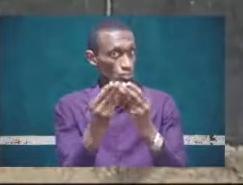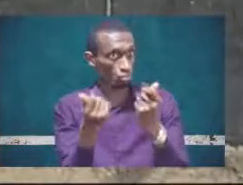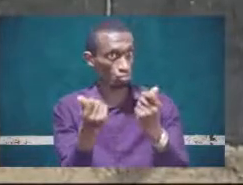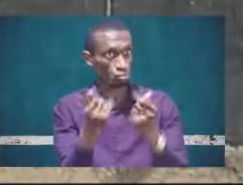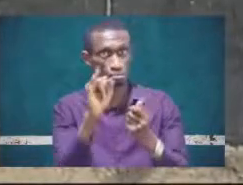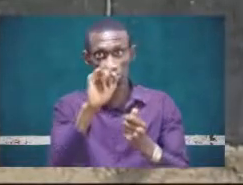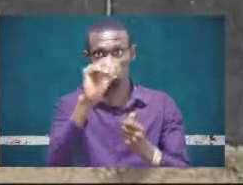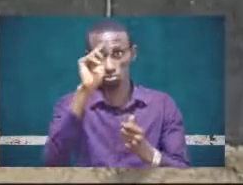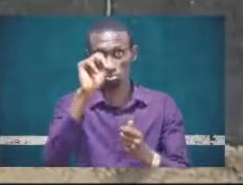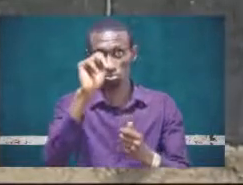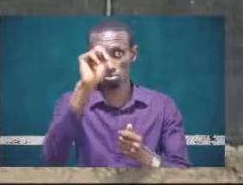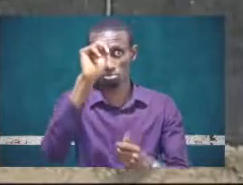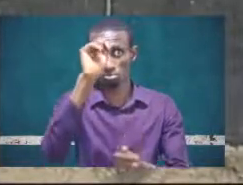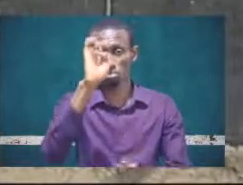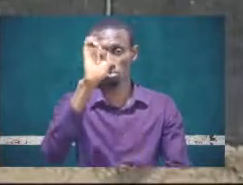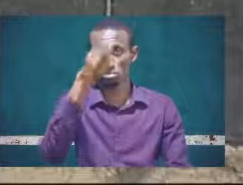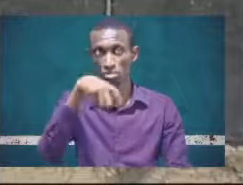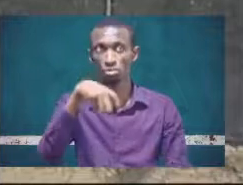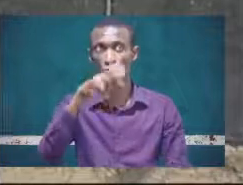may give the set of solution.